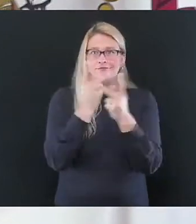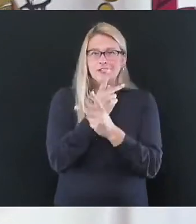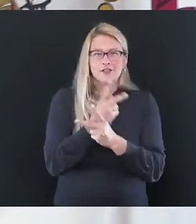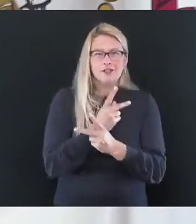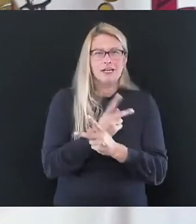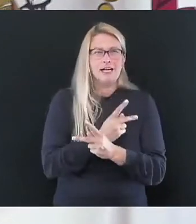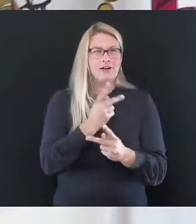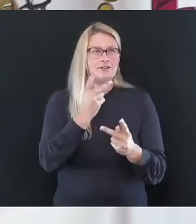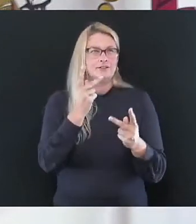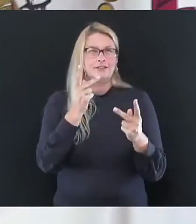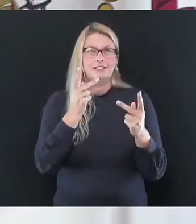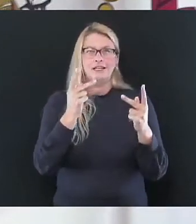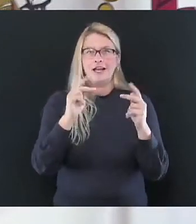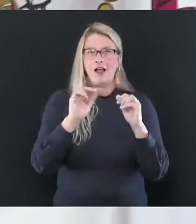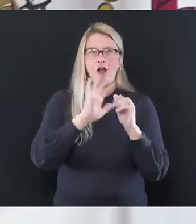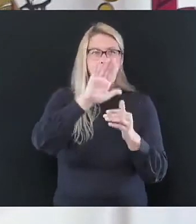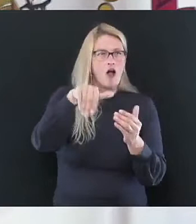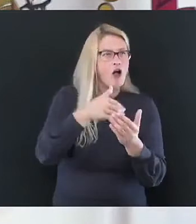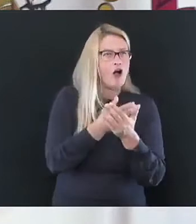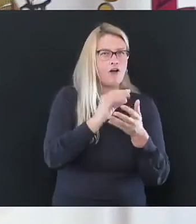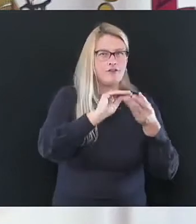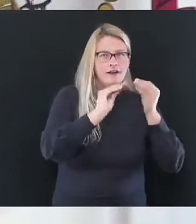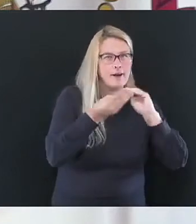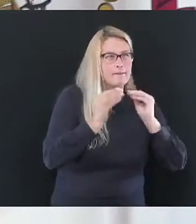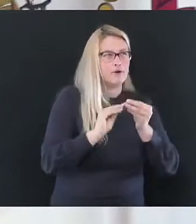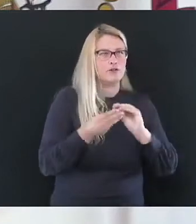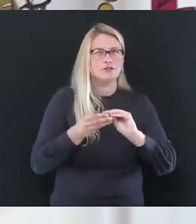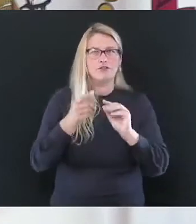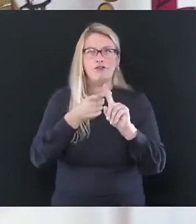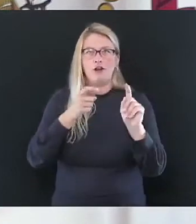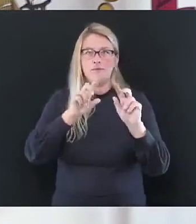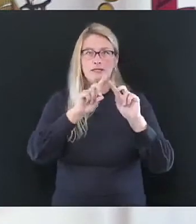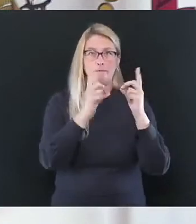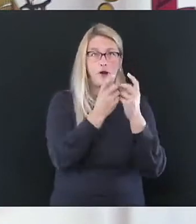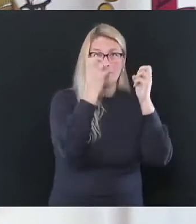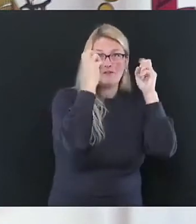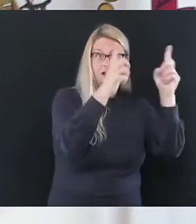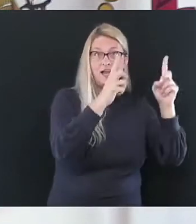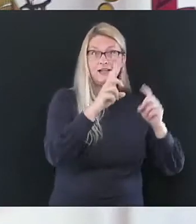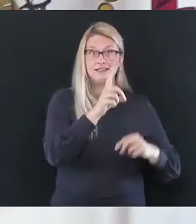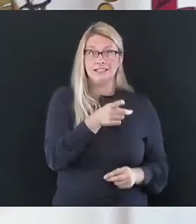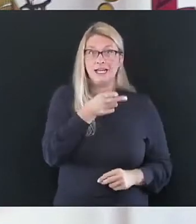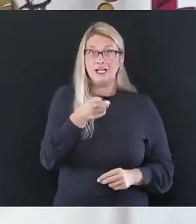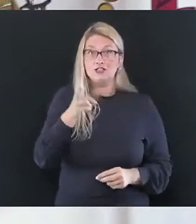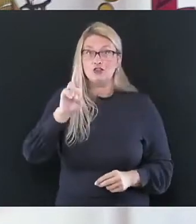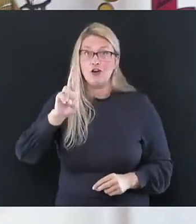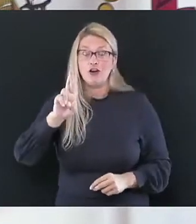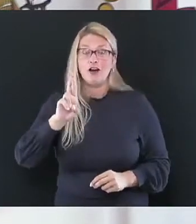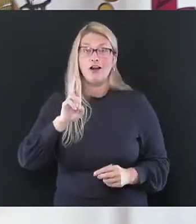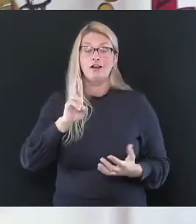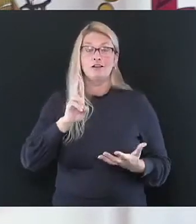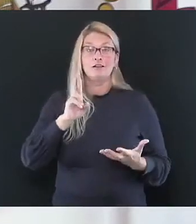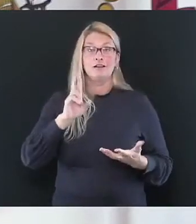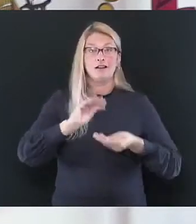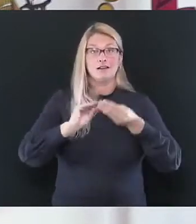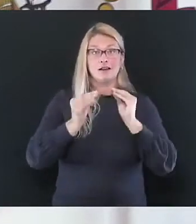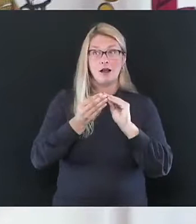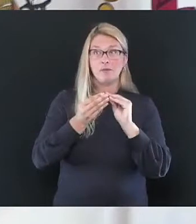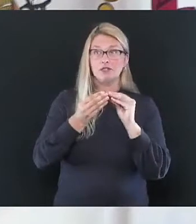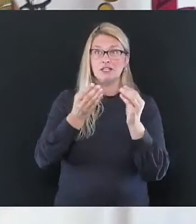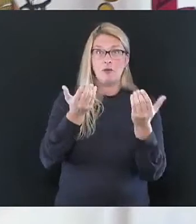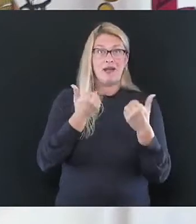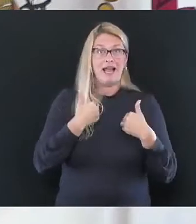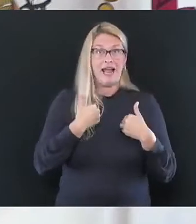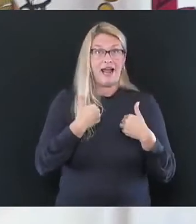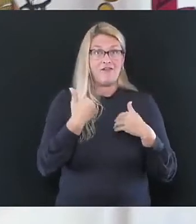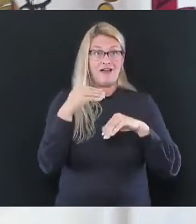to tell you numbers, and these are numbers from the Department of Ed and DHHR, the numbers that we have to the best of our